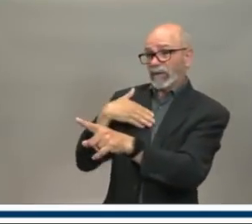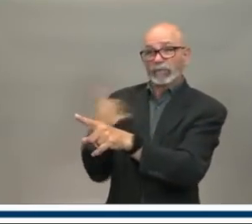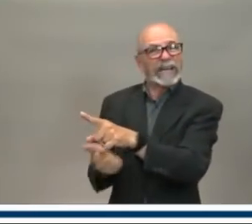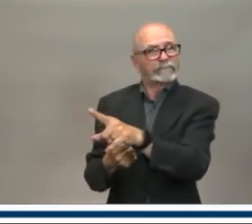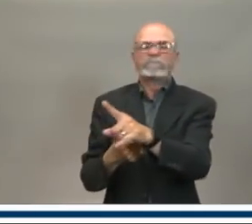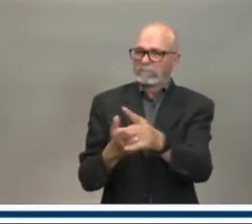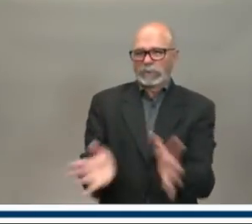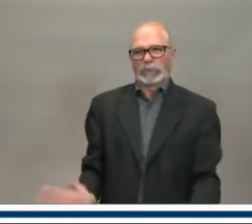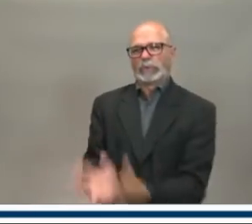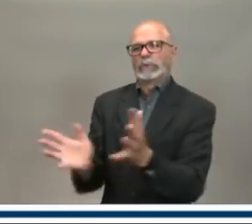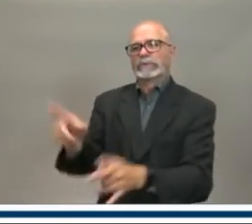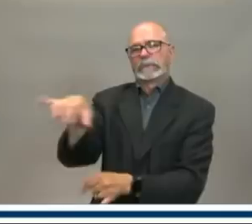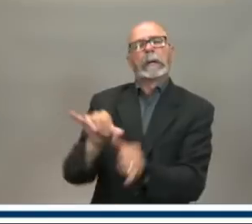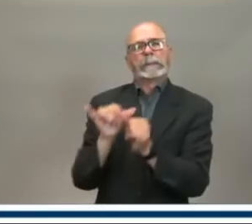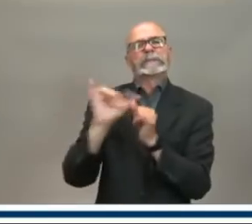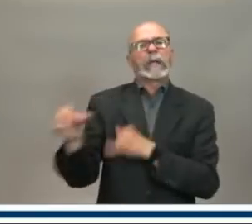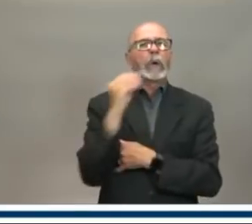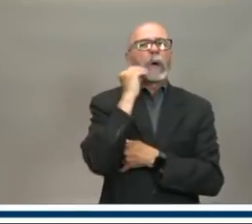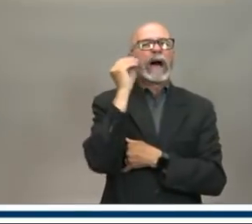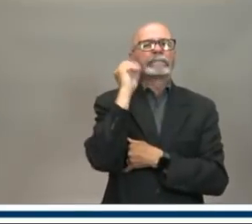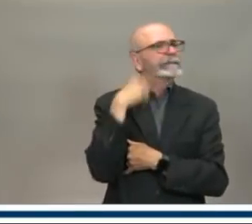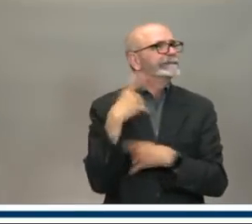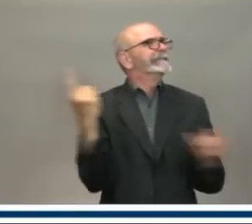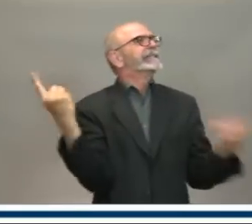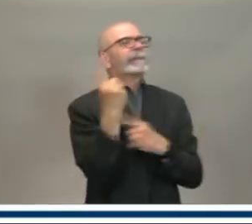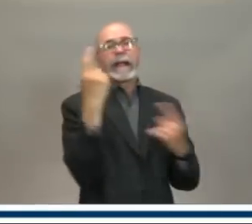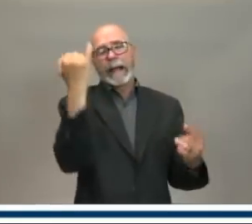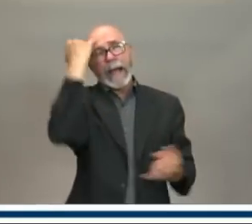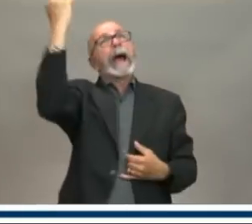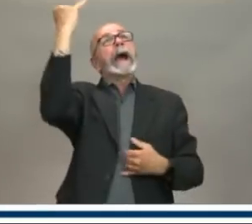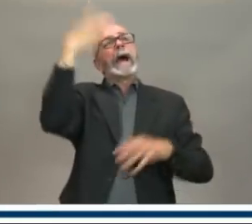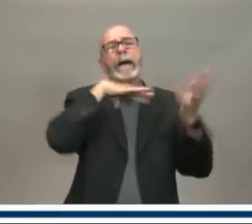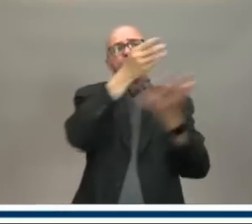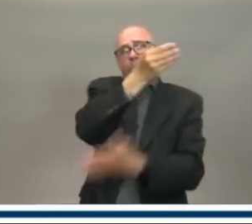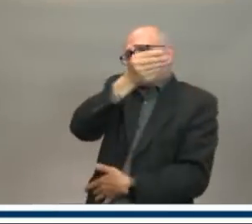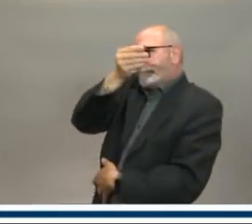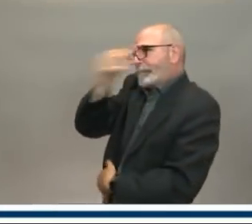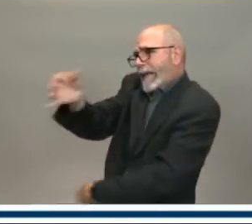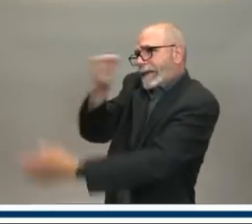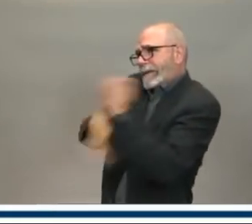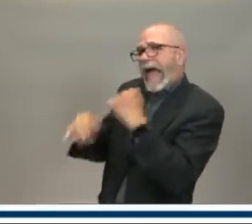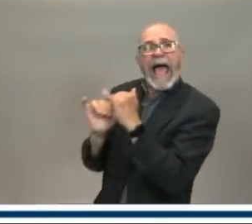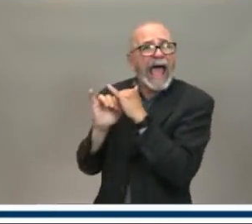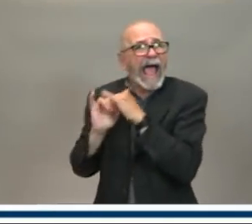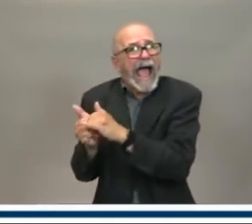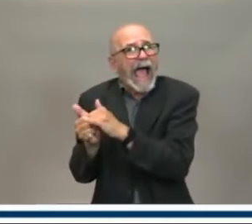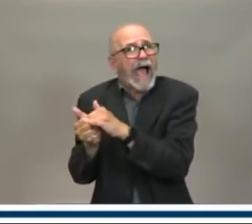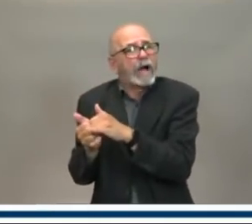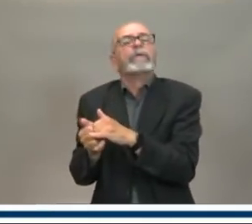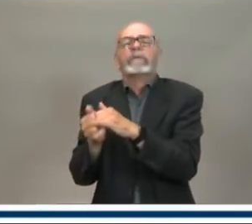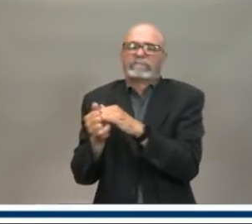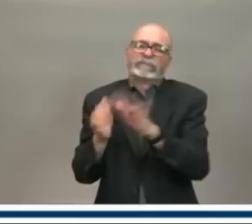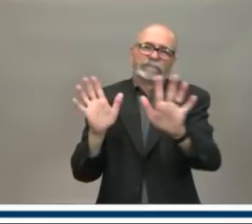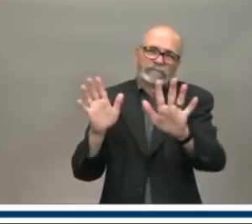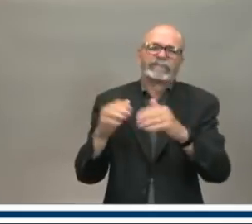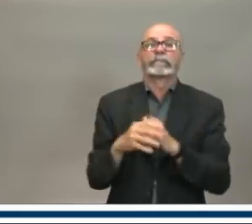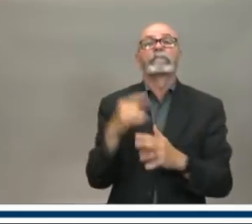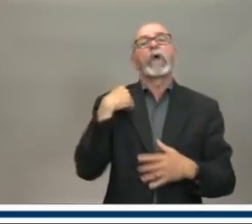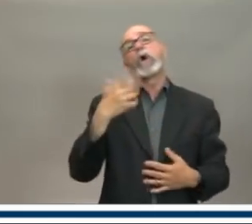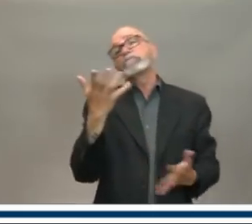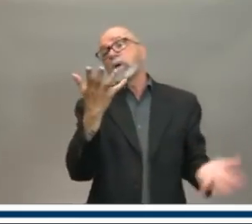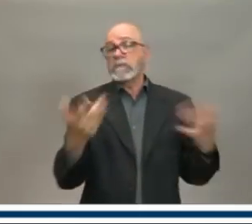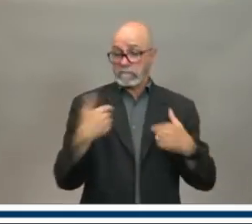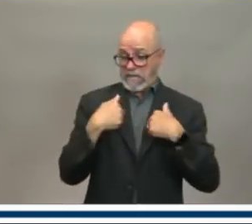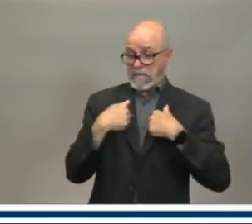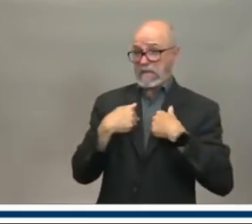it's school, work, or going out in the community. But certainly when we have choices about whether we can go out or not, if we're not feeling well, we just